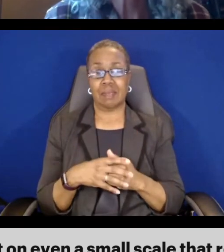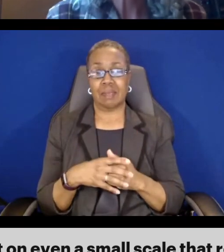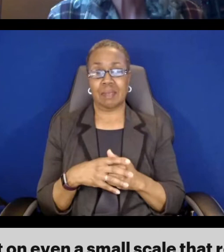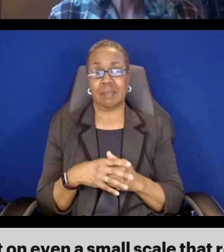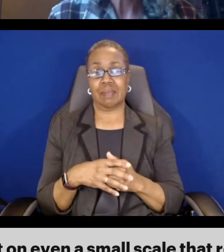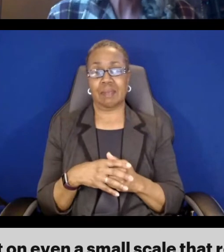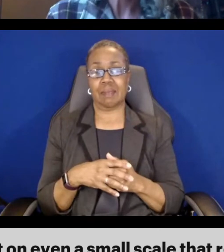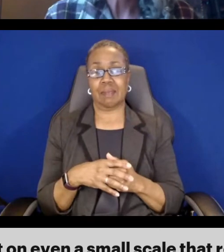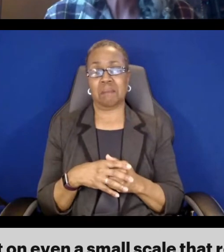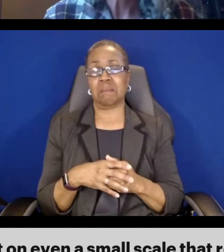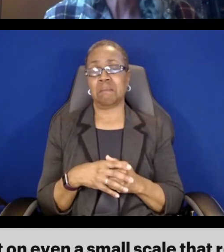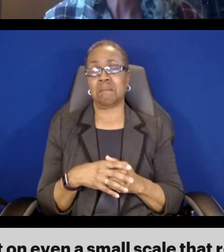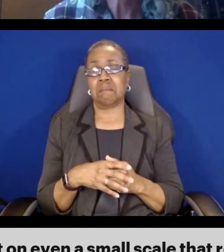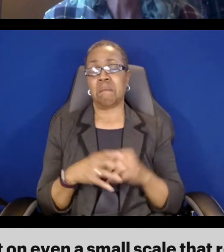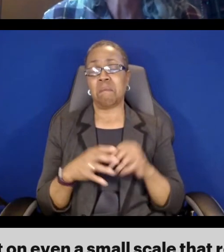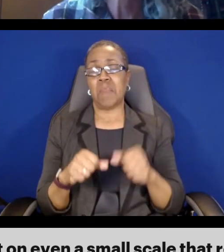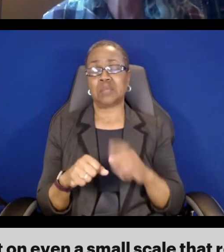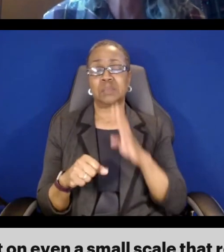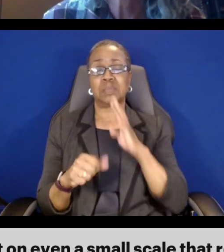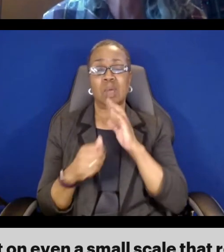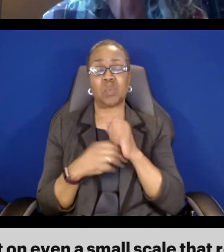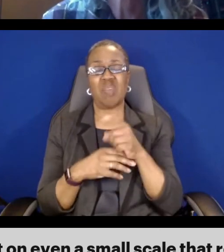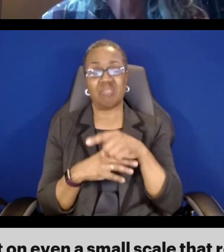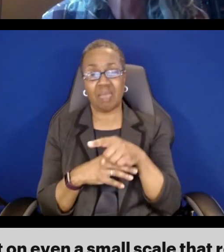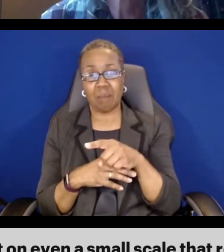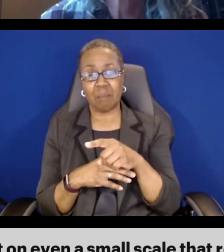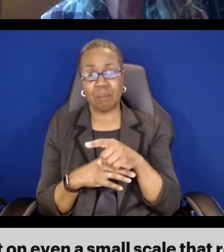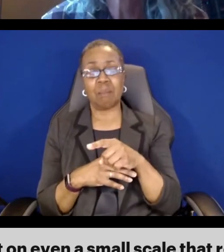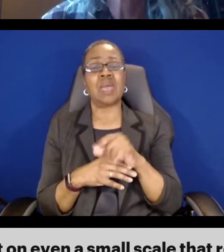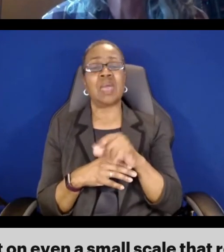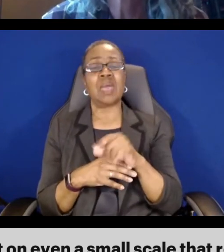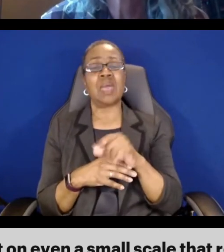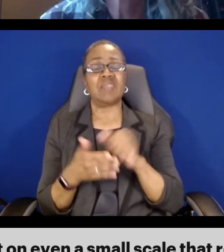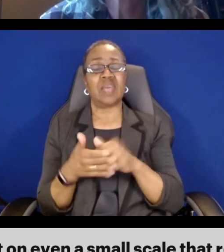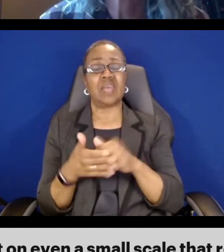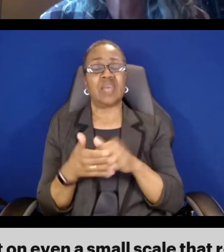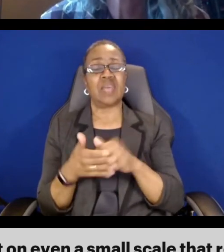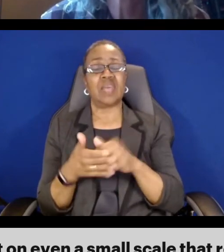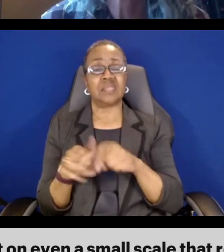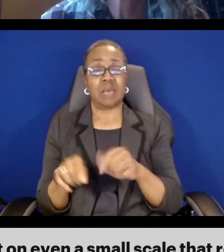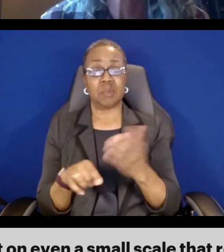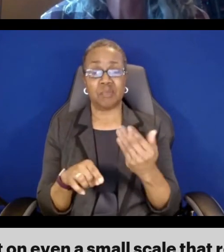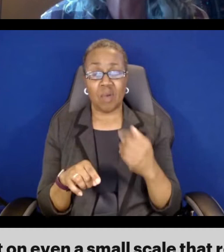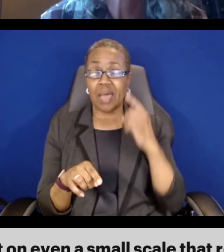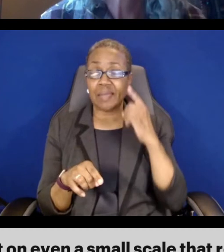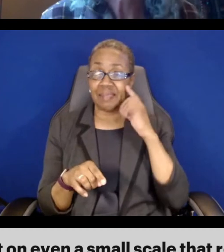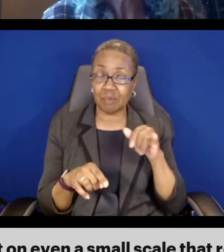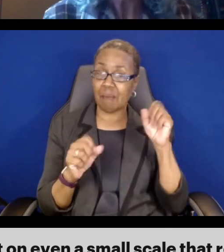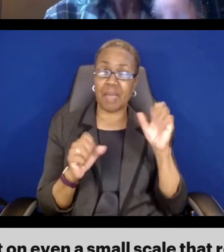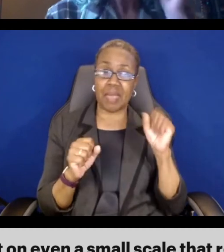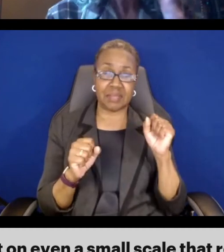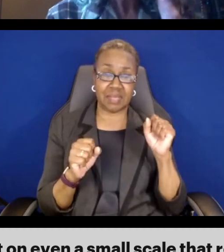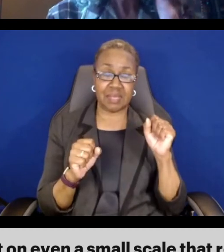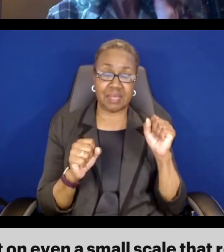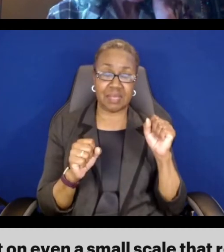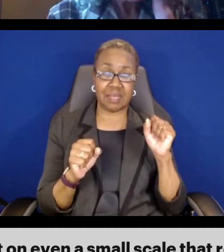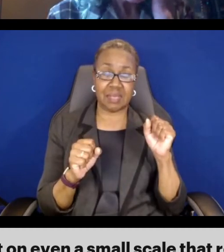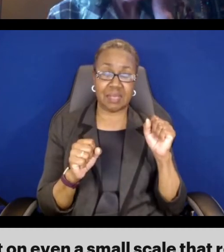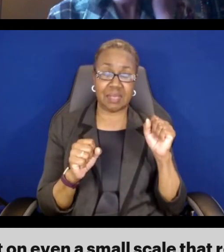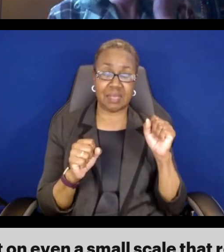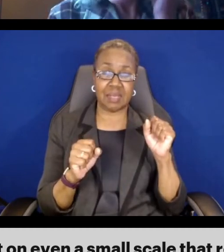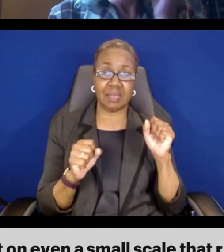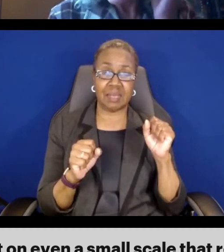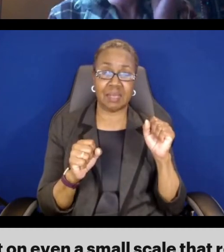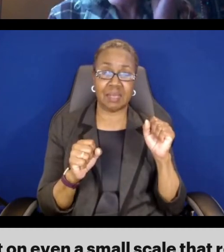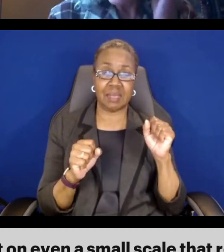it would be possible to talk to them about whether people have done it. But I think that would be amazing and wonderful. And I think we need a lot